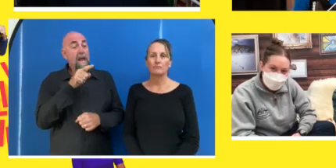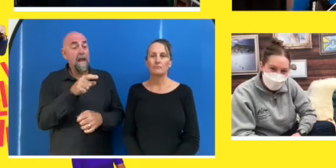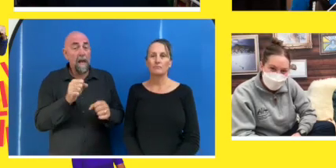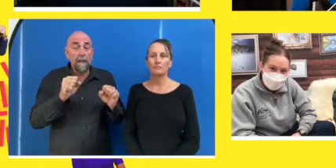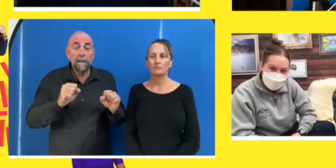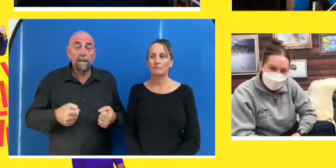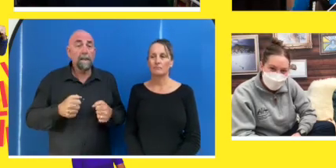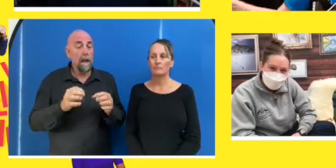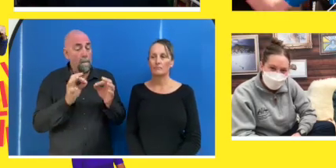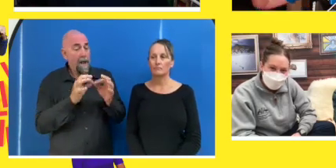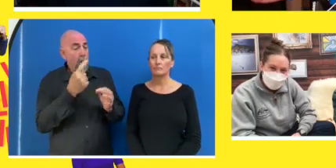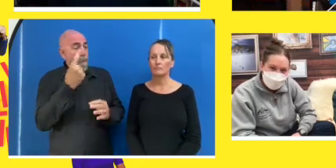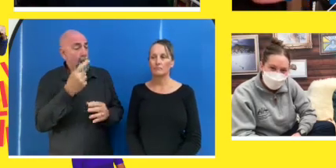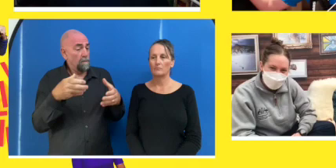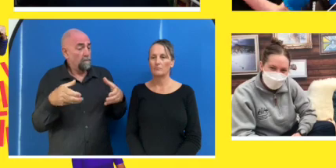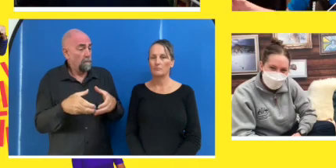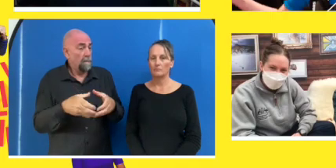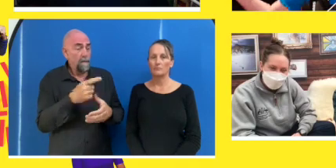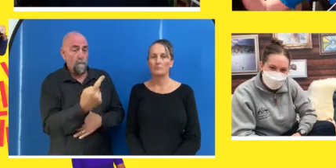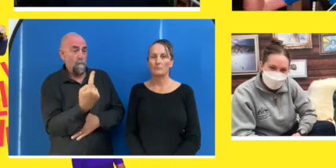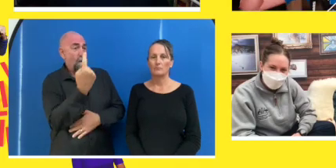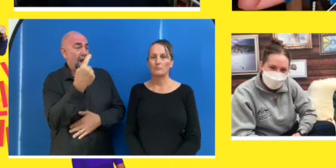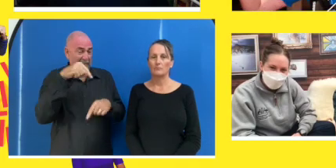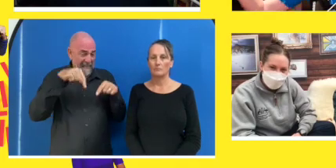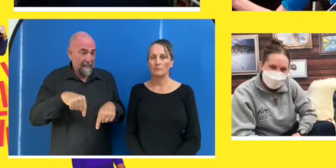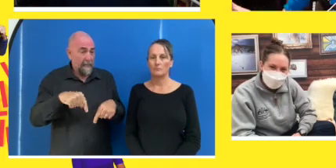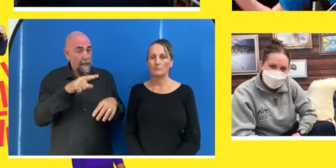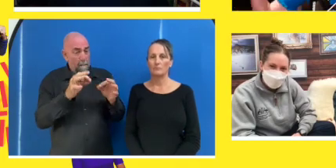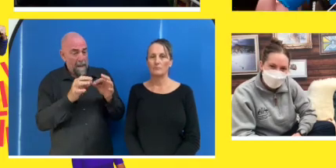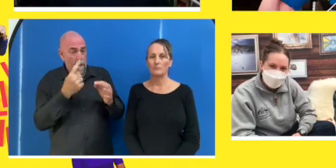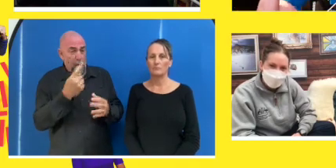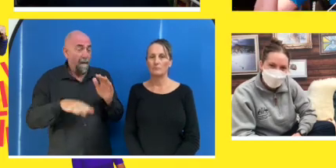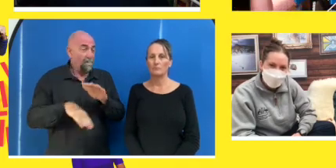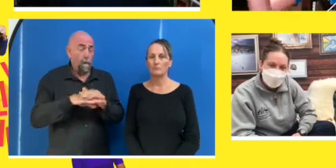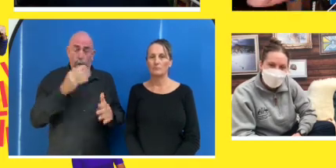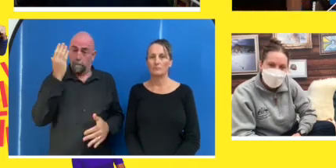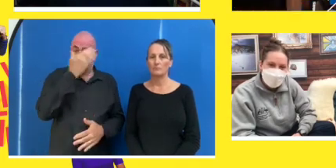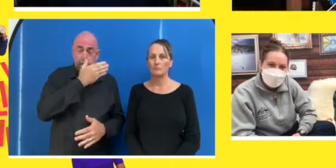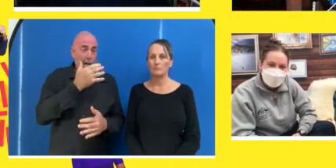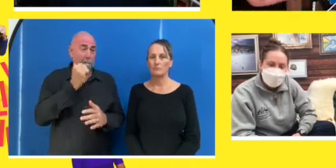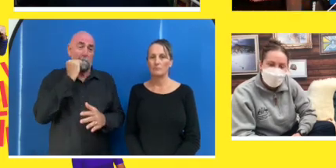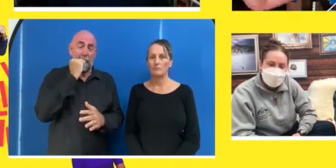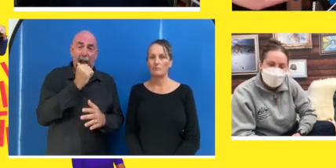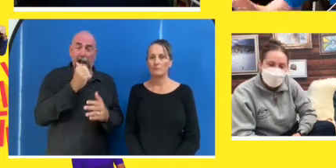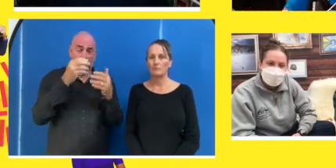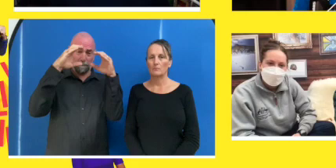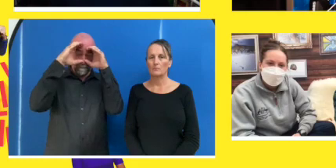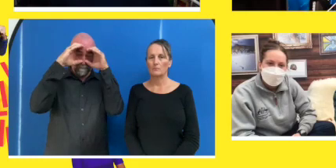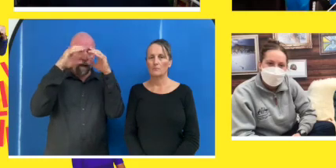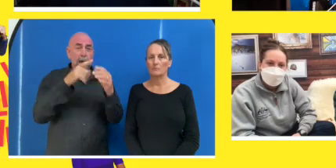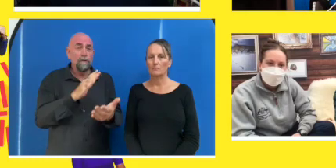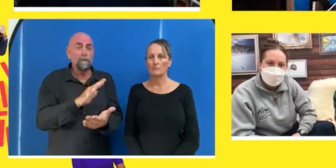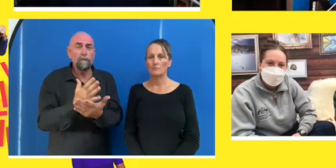you guys, fangirl or fanboy over, someone that you've seen that you're like, or that you know, and you're just that's who